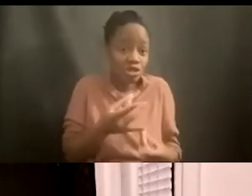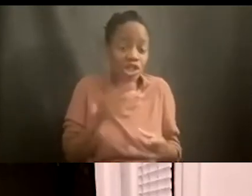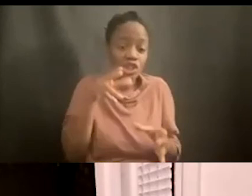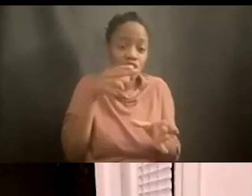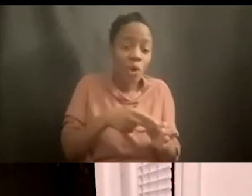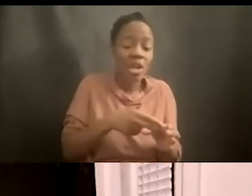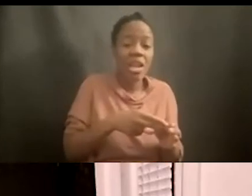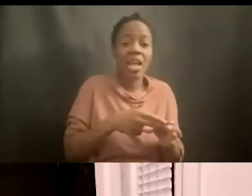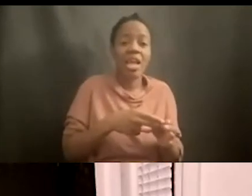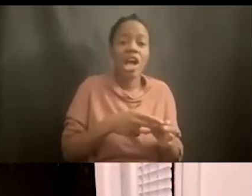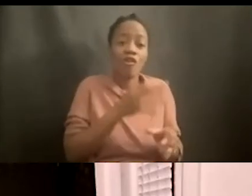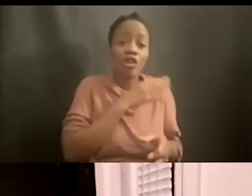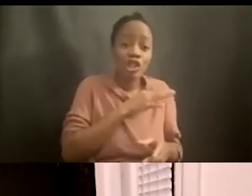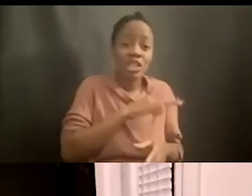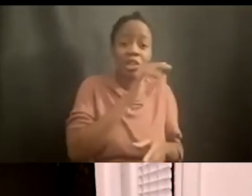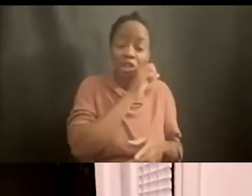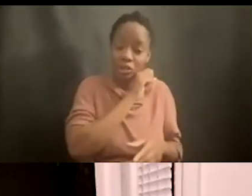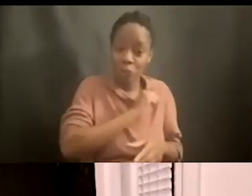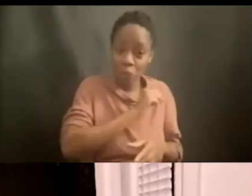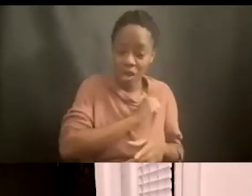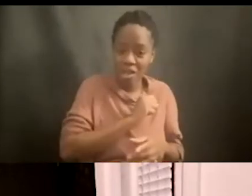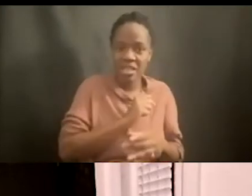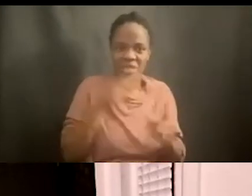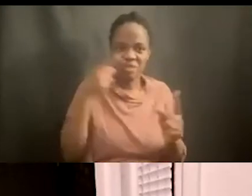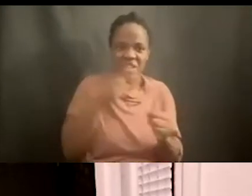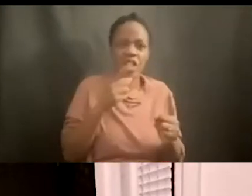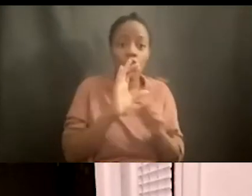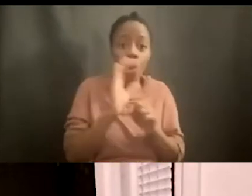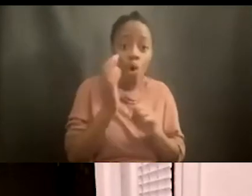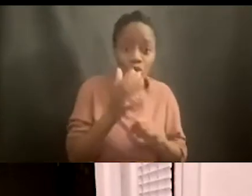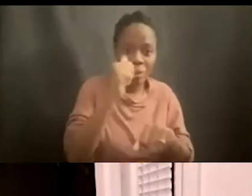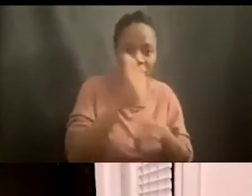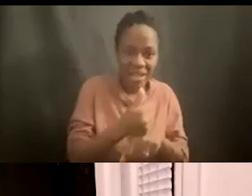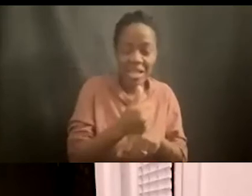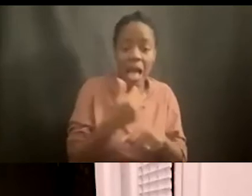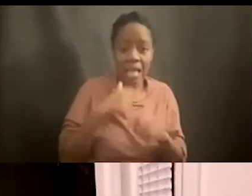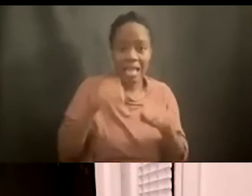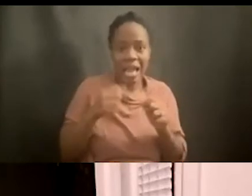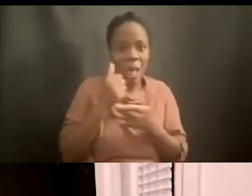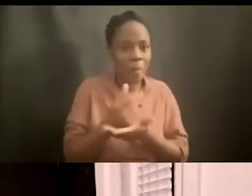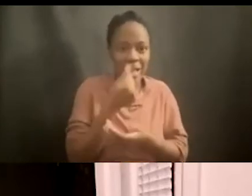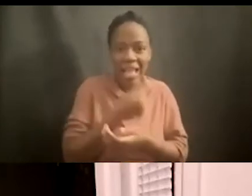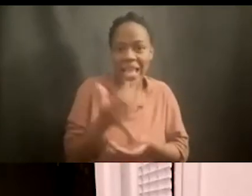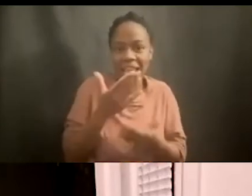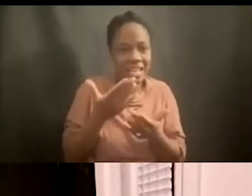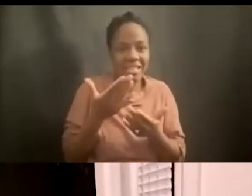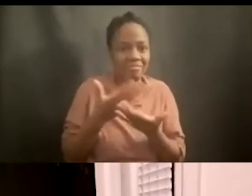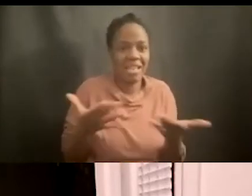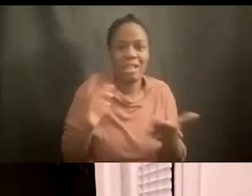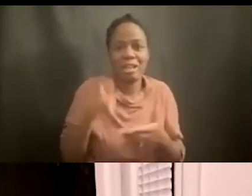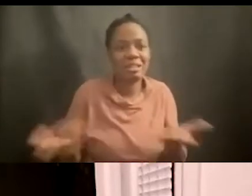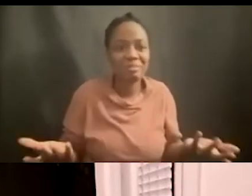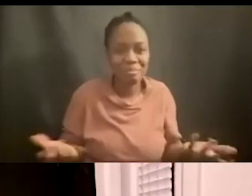specifically our culturally based ones, reach out to me. I'm more than happy to help in any way that I can. Thank you. Thanks, Marcos,